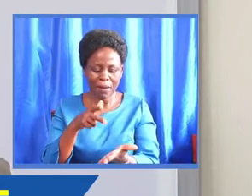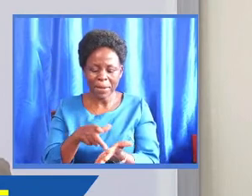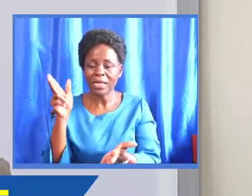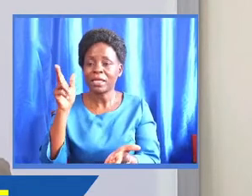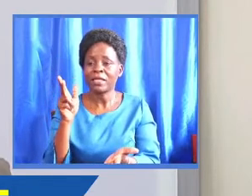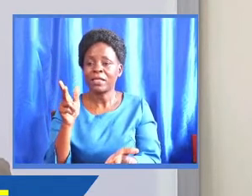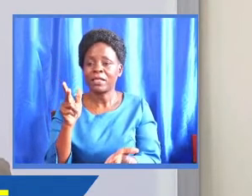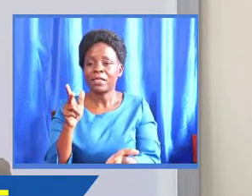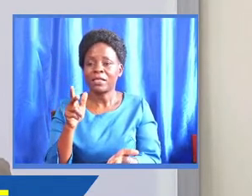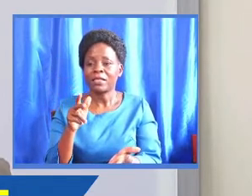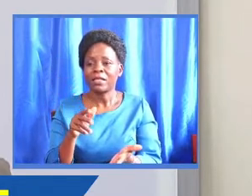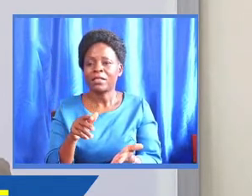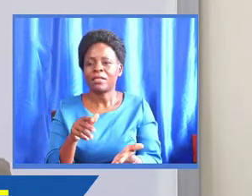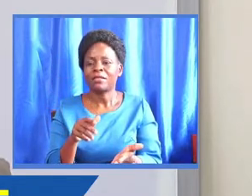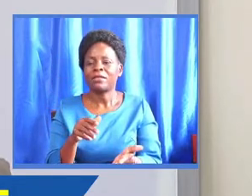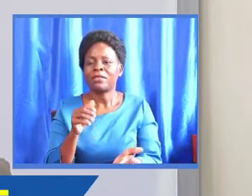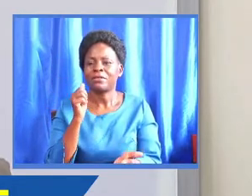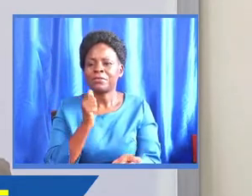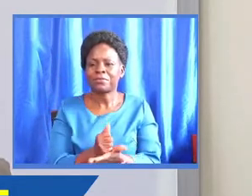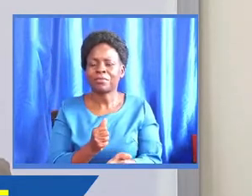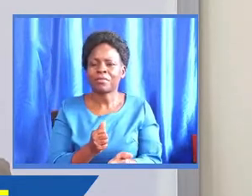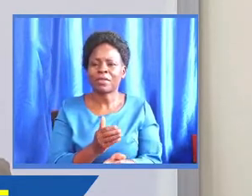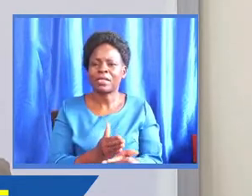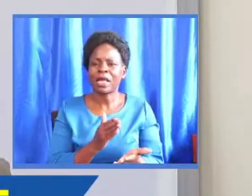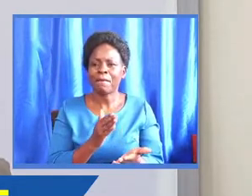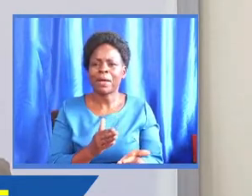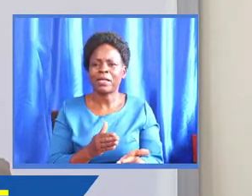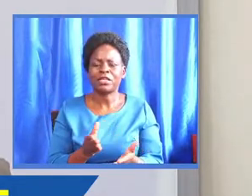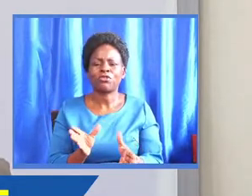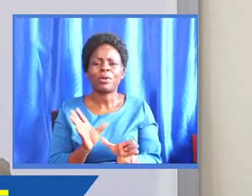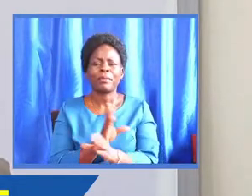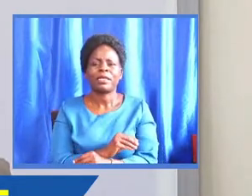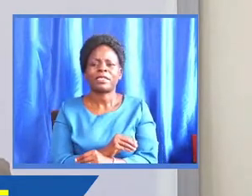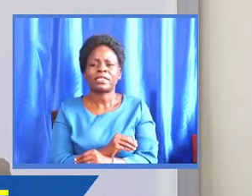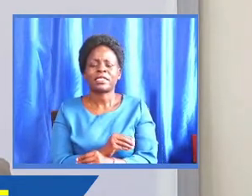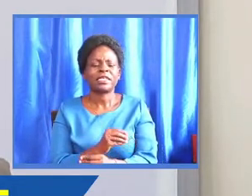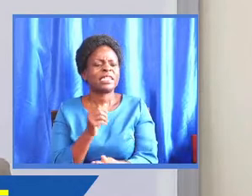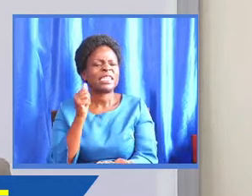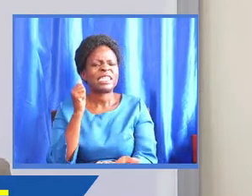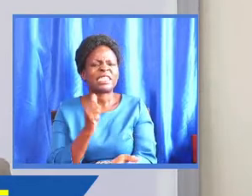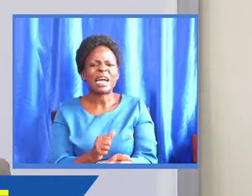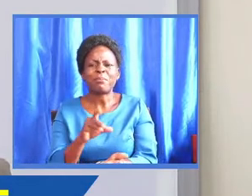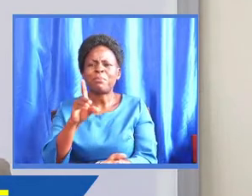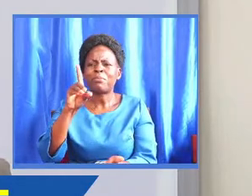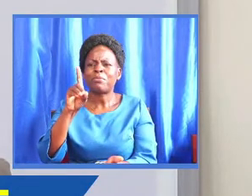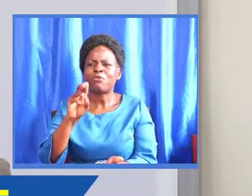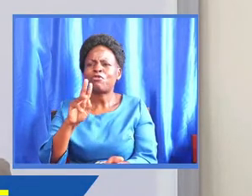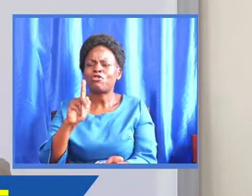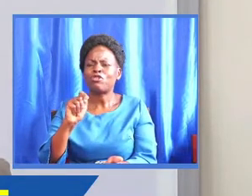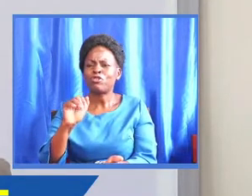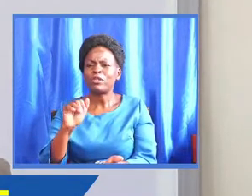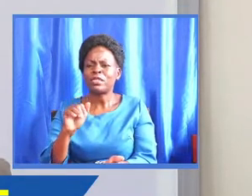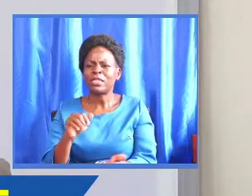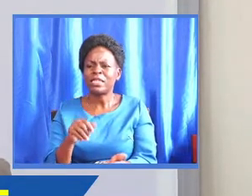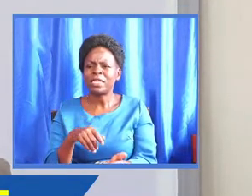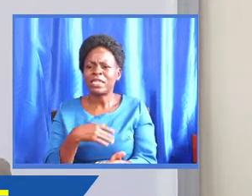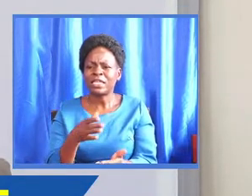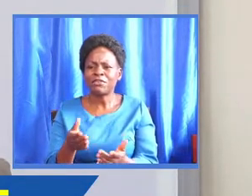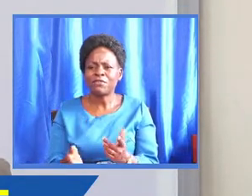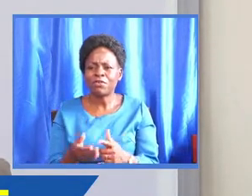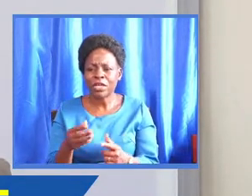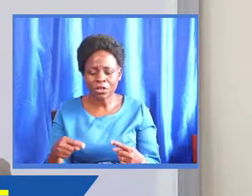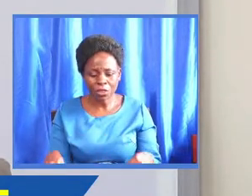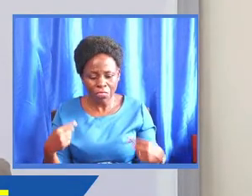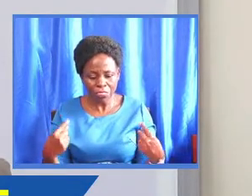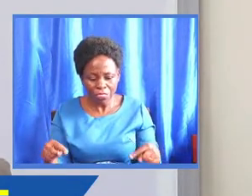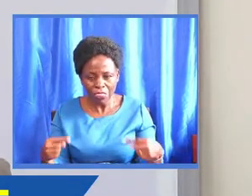agreement. And that is some part that we normally miss out. Stamp duty authenticates this agreement. In case you get into a dispute